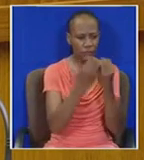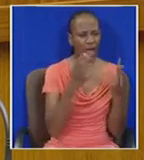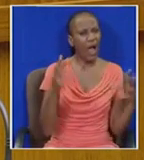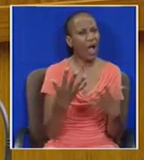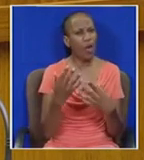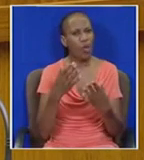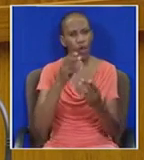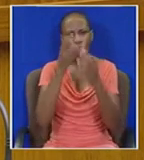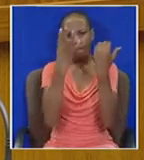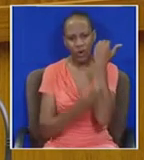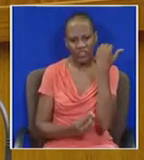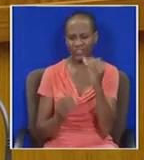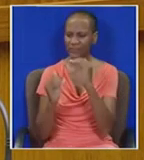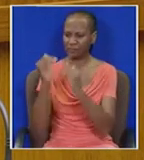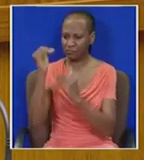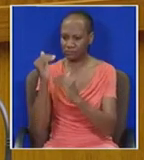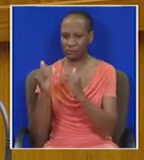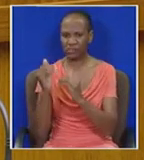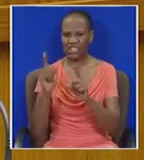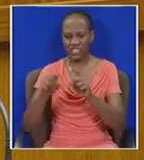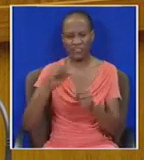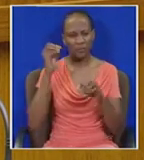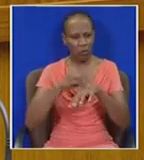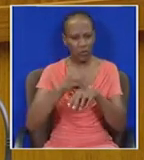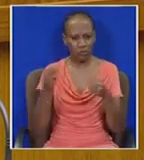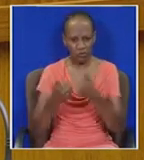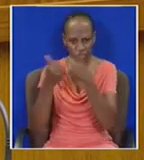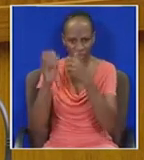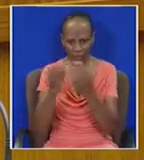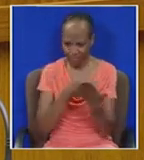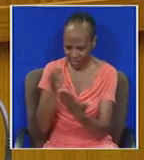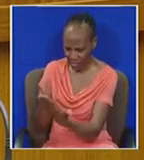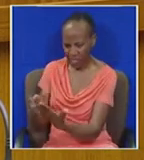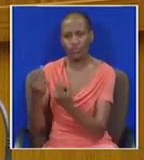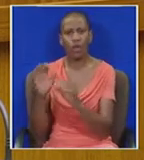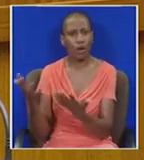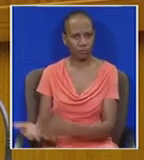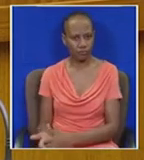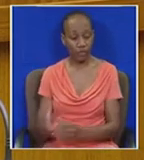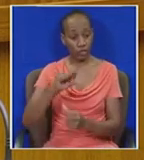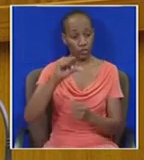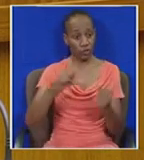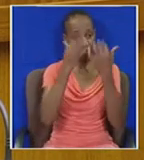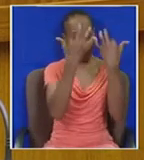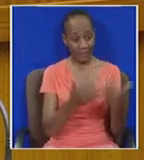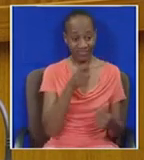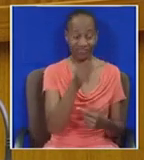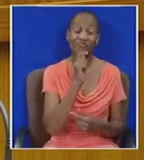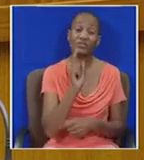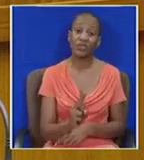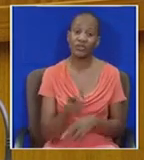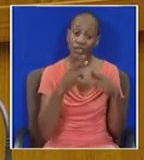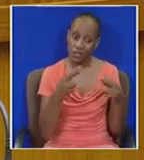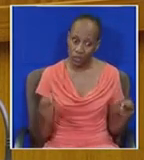poverty, inequality, and related social problems. Social capital refers to the assets accumulated based